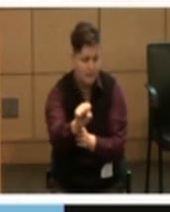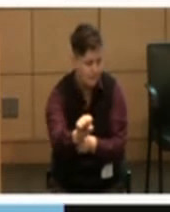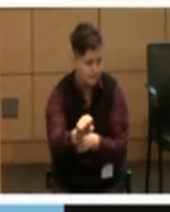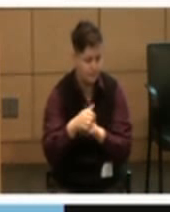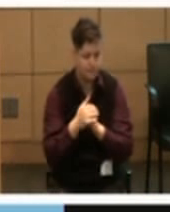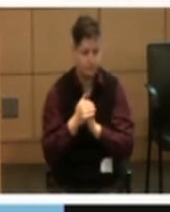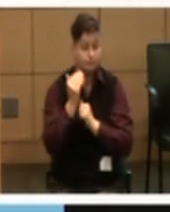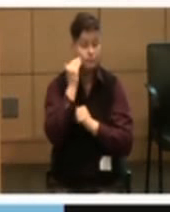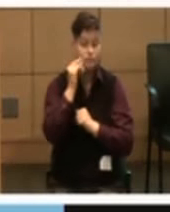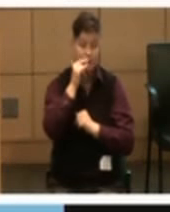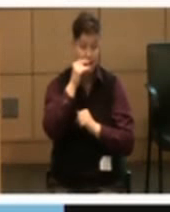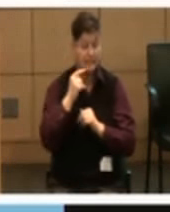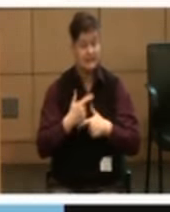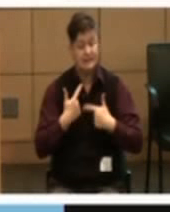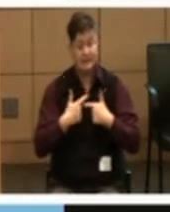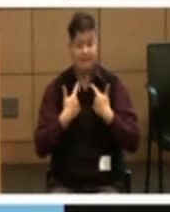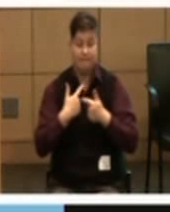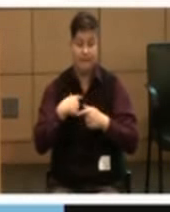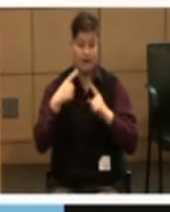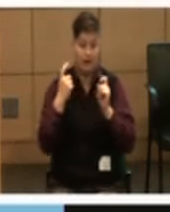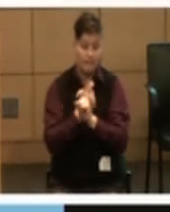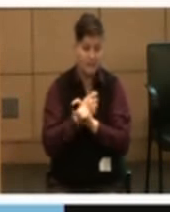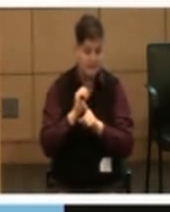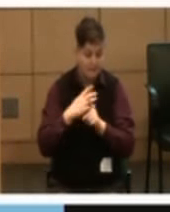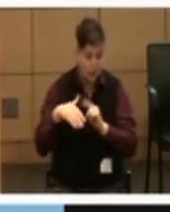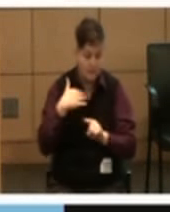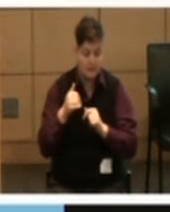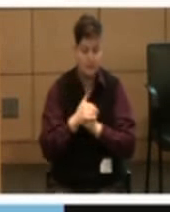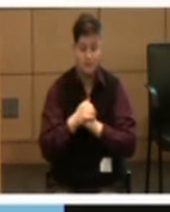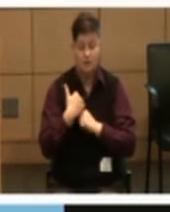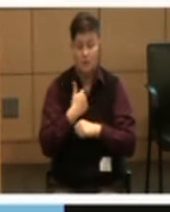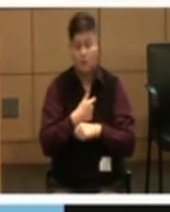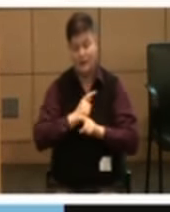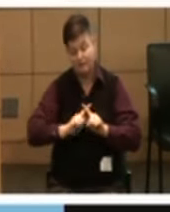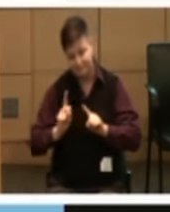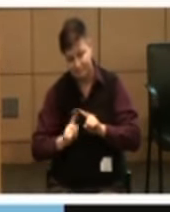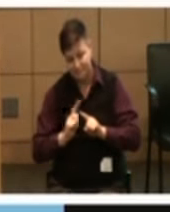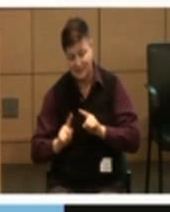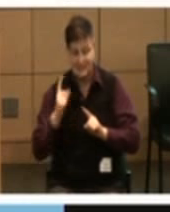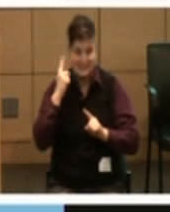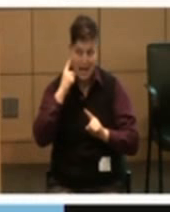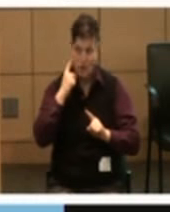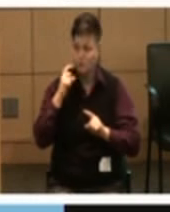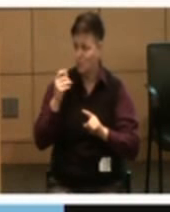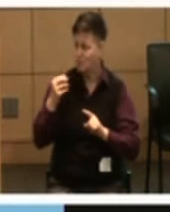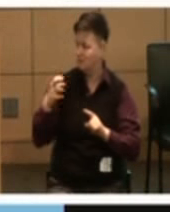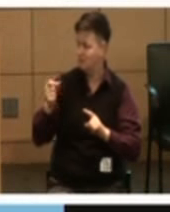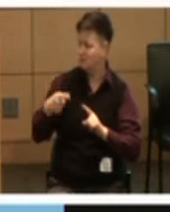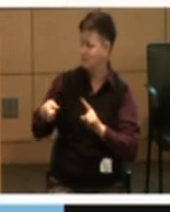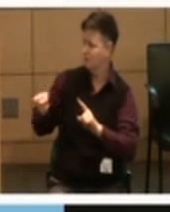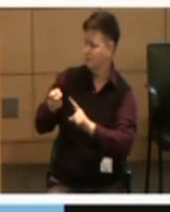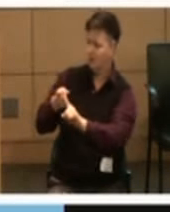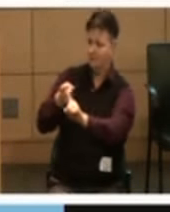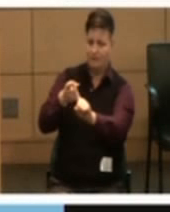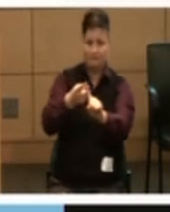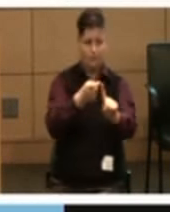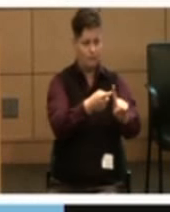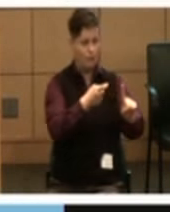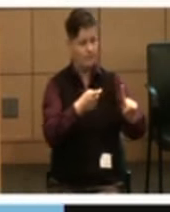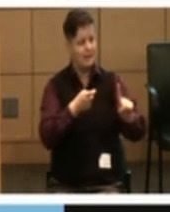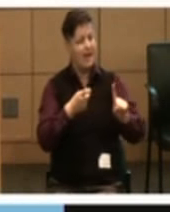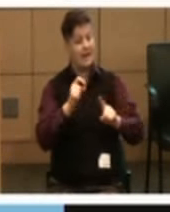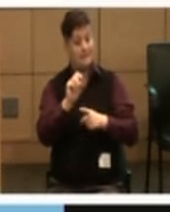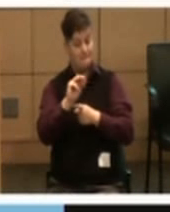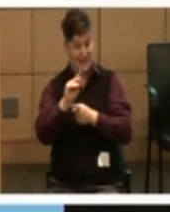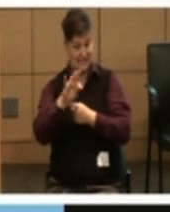complex environments. We've got lots of different sound sources. And there's different types of masking that is going to occur, so